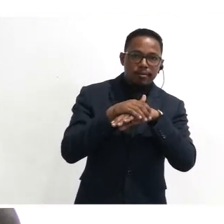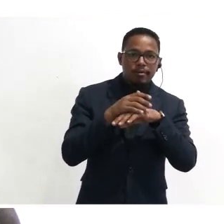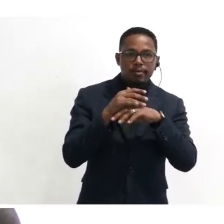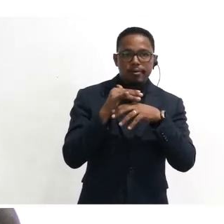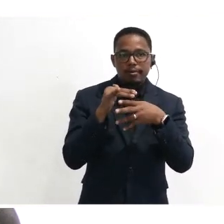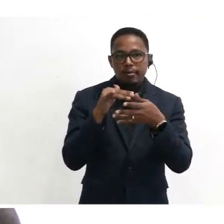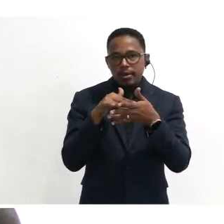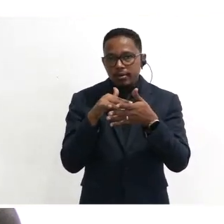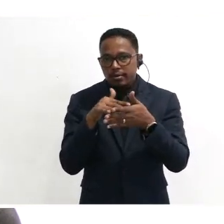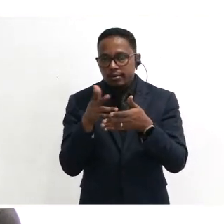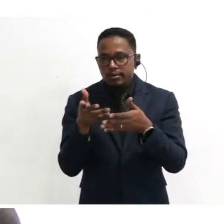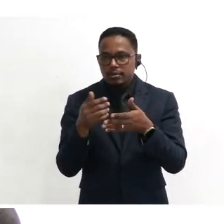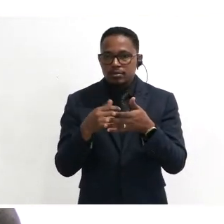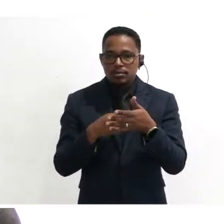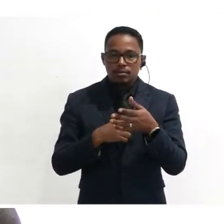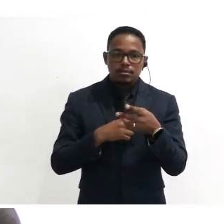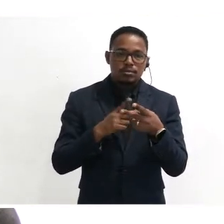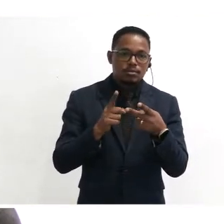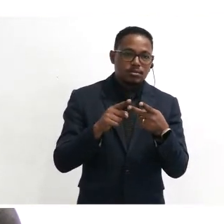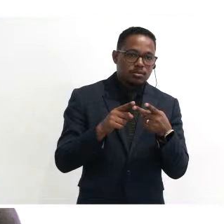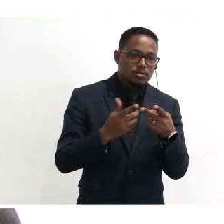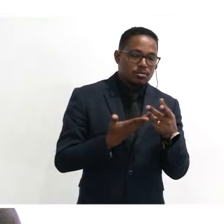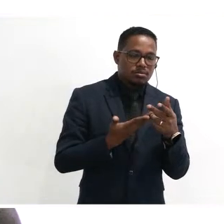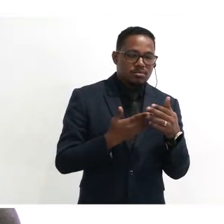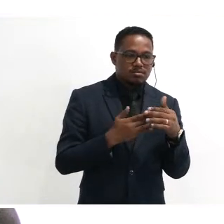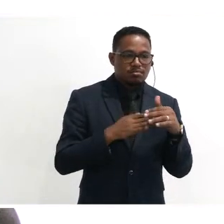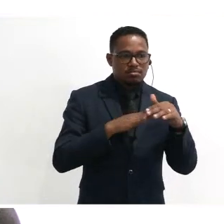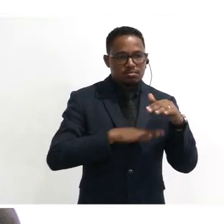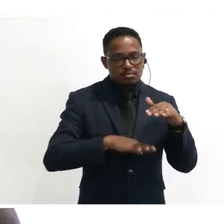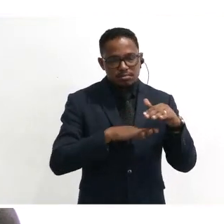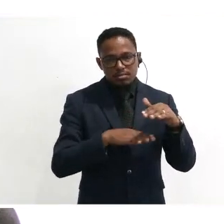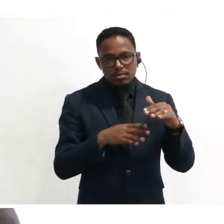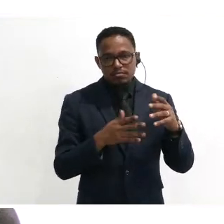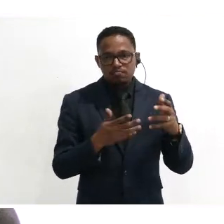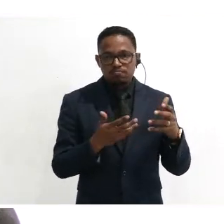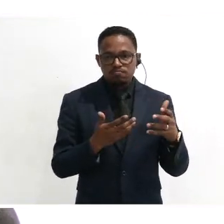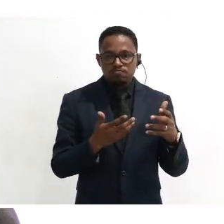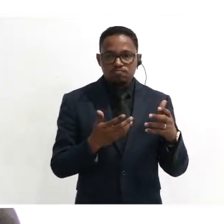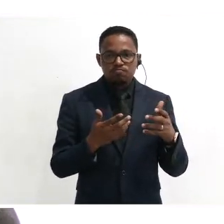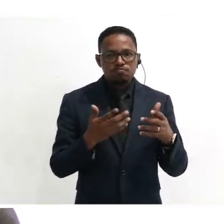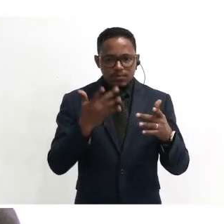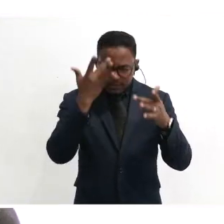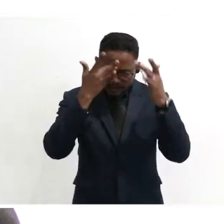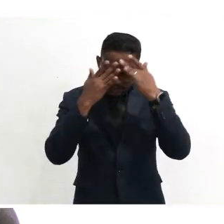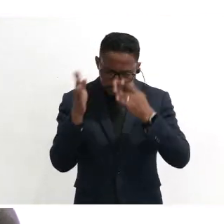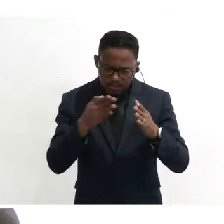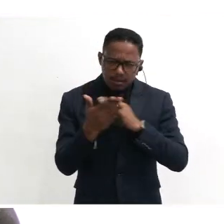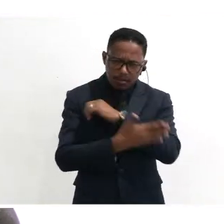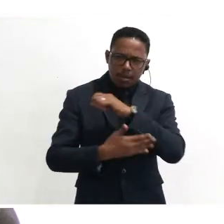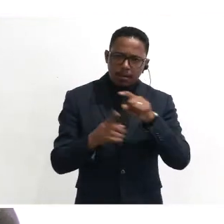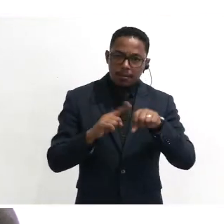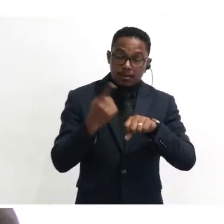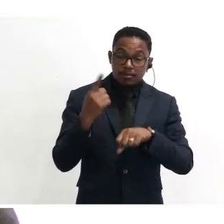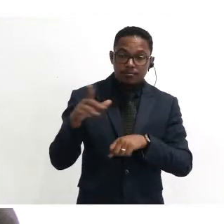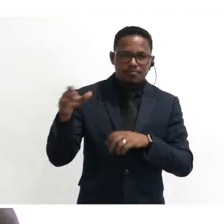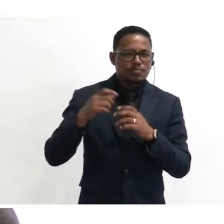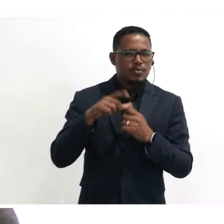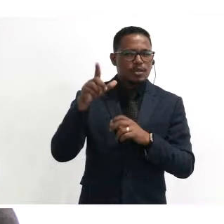low grades as part of their overall country strategy. So I remember visiting Malaysia a number of years